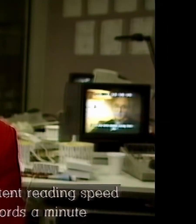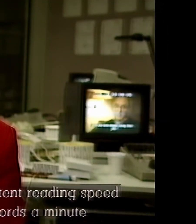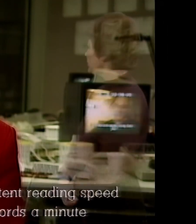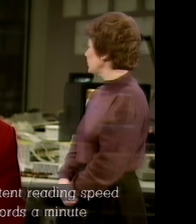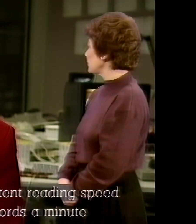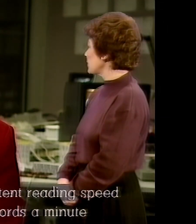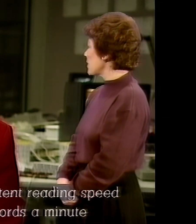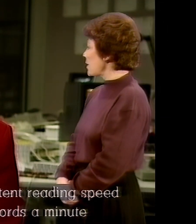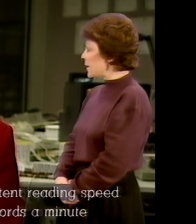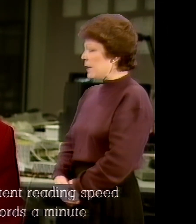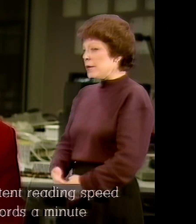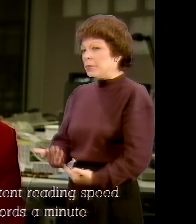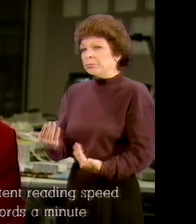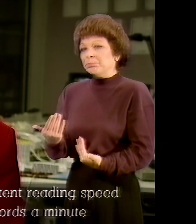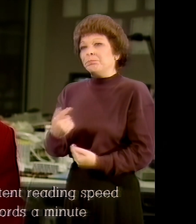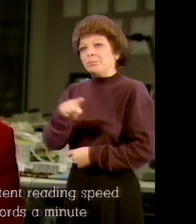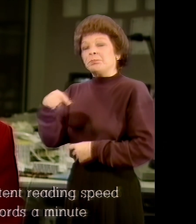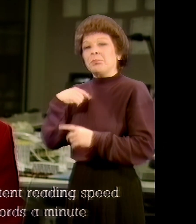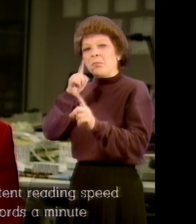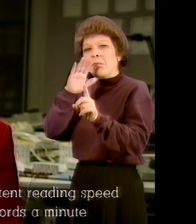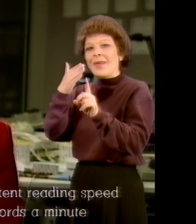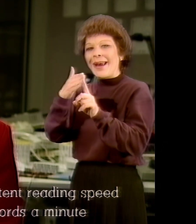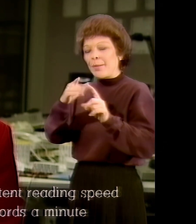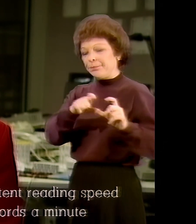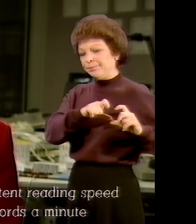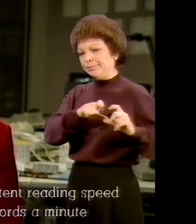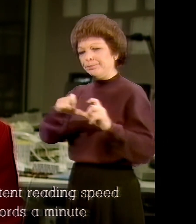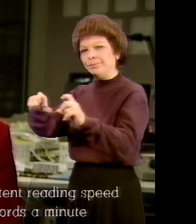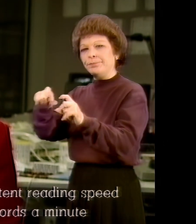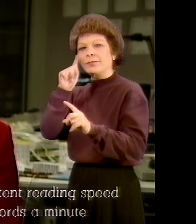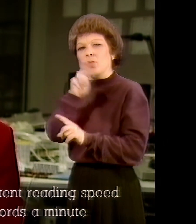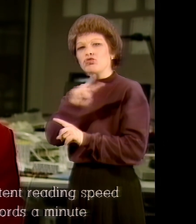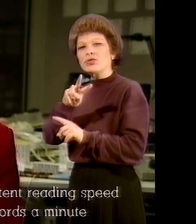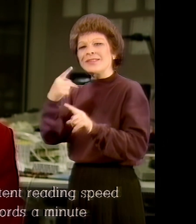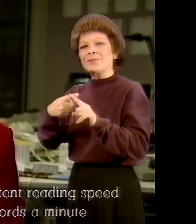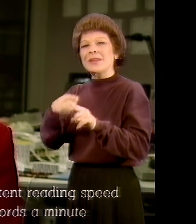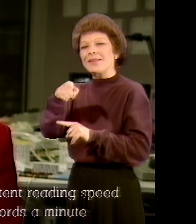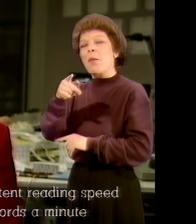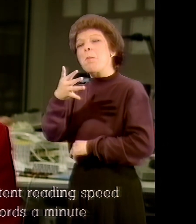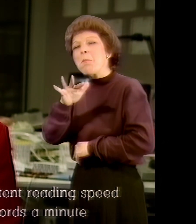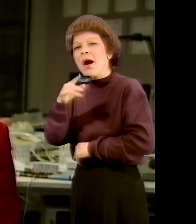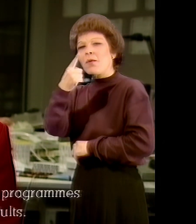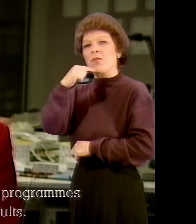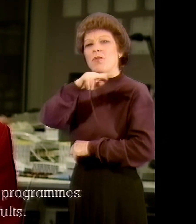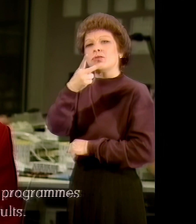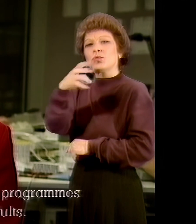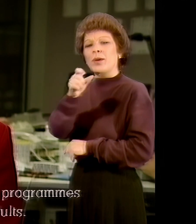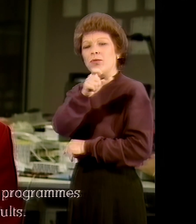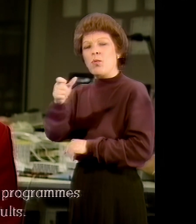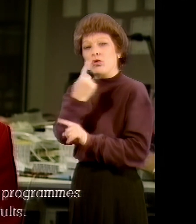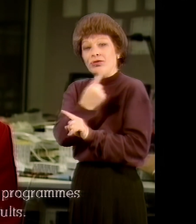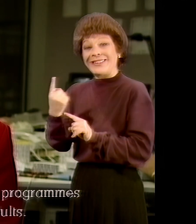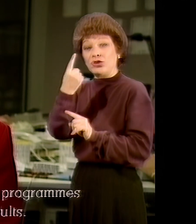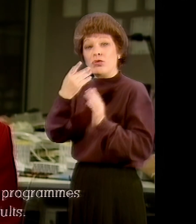We aim for a consistent reading speed of about 120 words a minute across all our